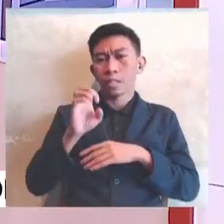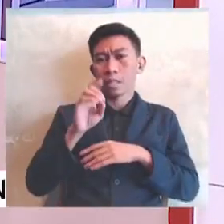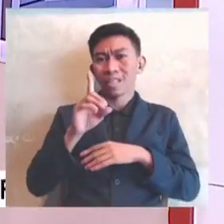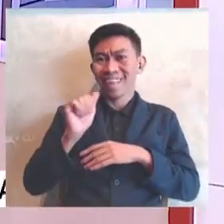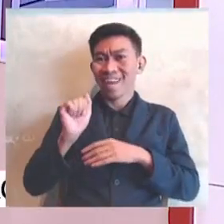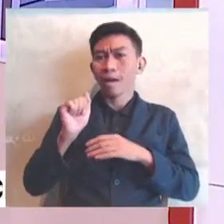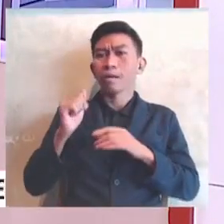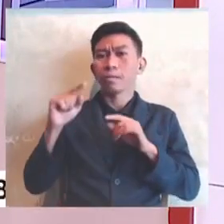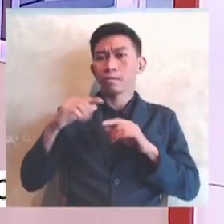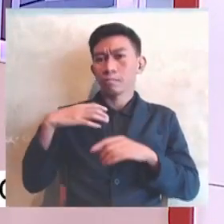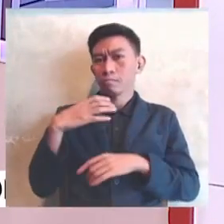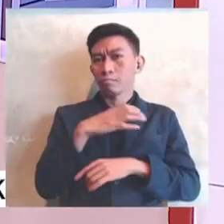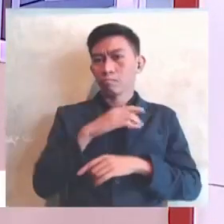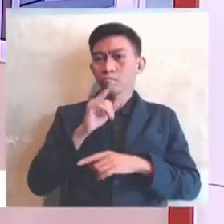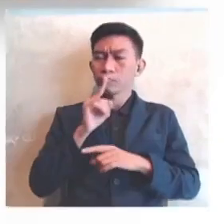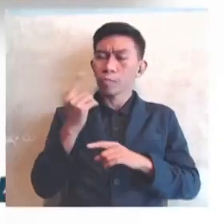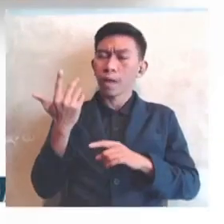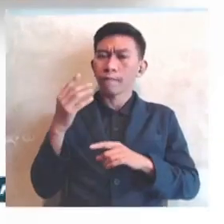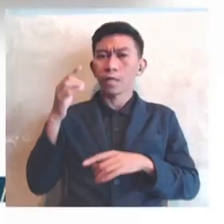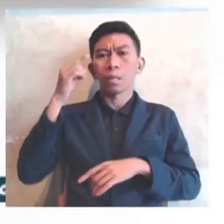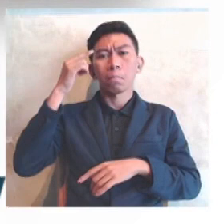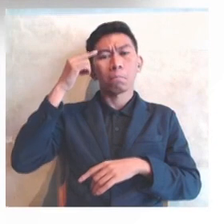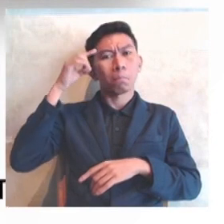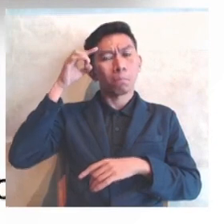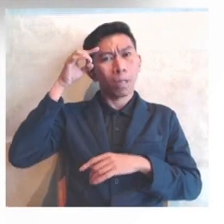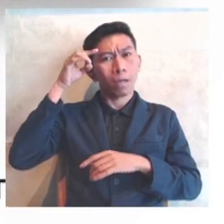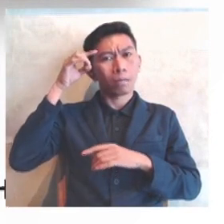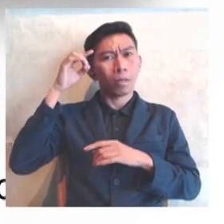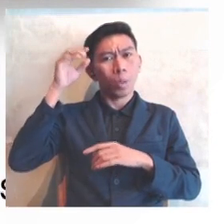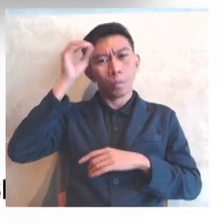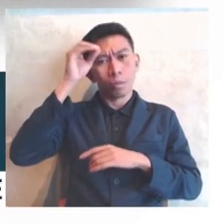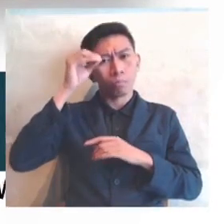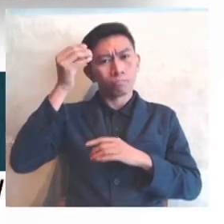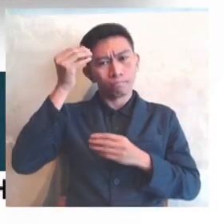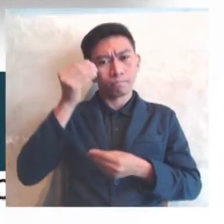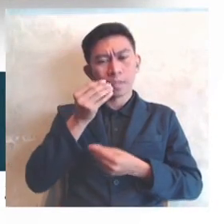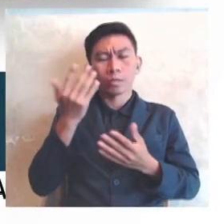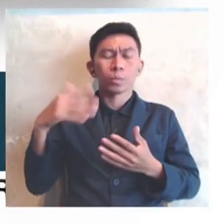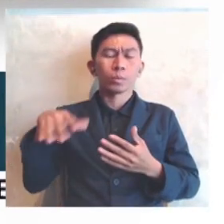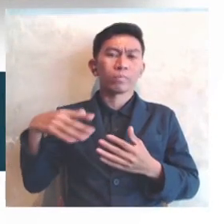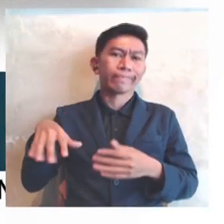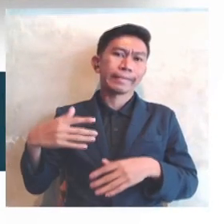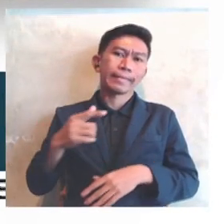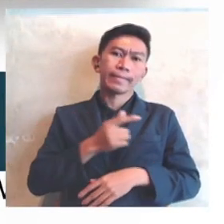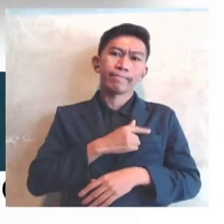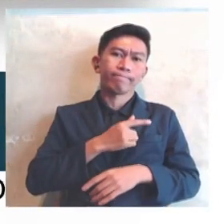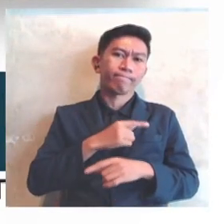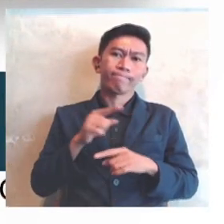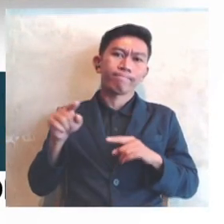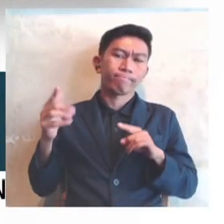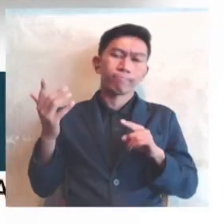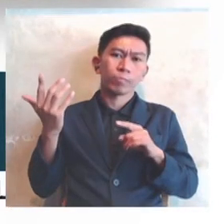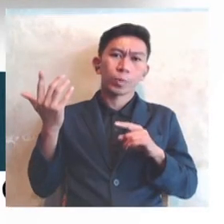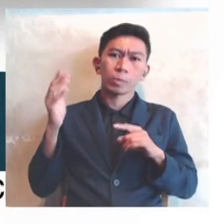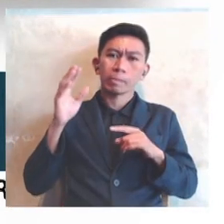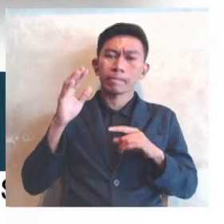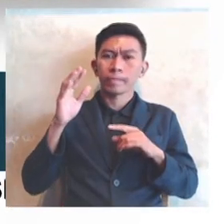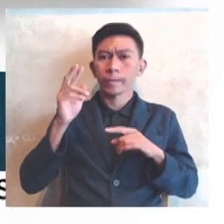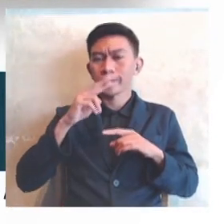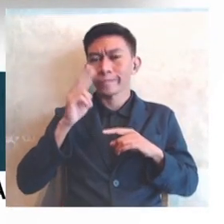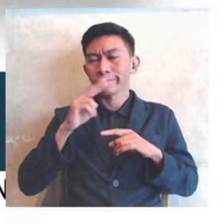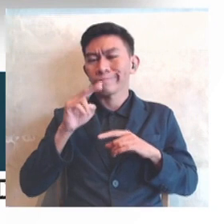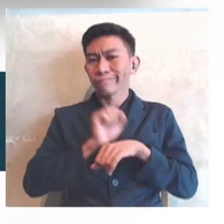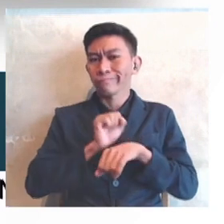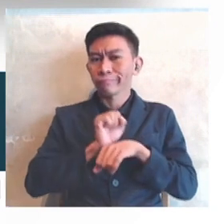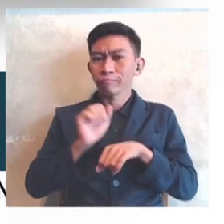ad campaign mess. He says this proves the lousy work done on the new tourism campaign of the Philippine government. Salcedo also